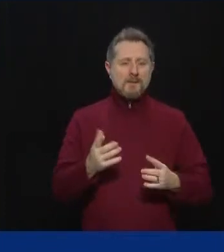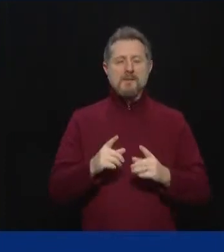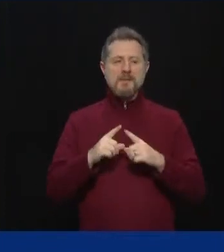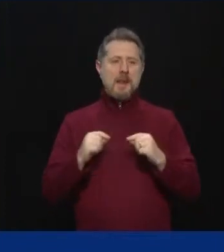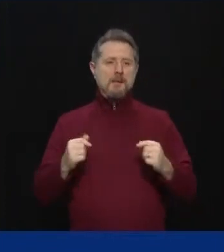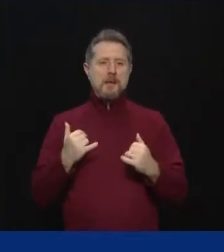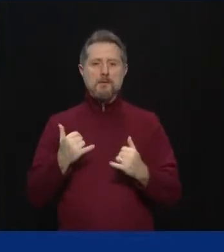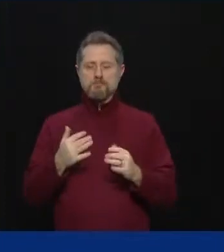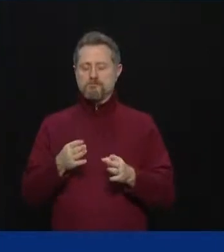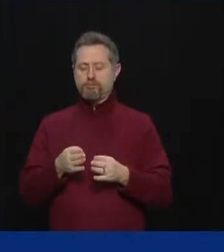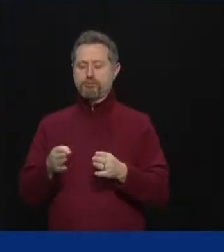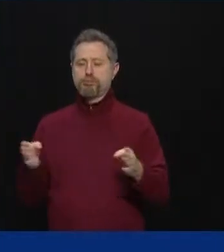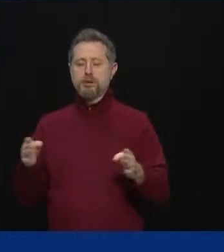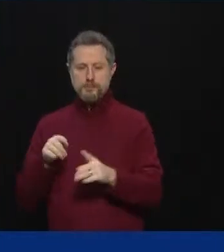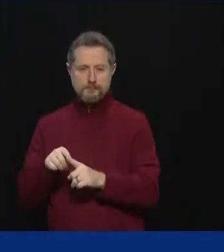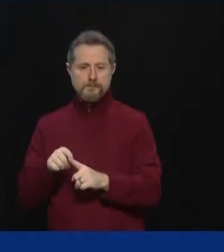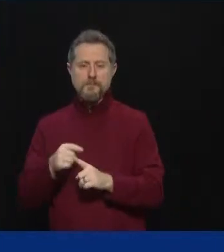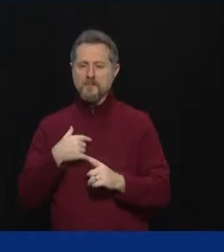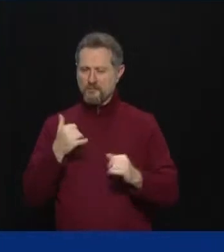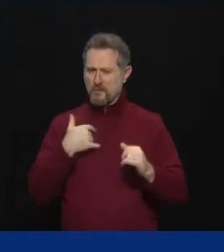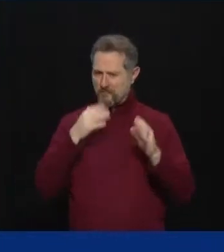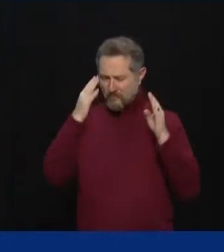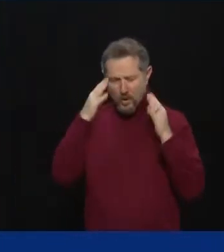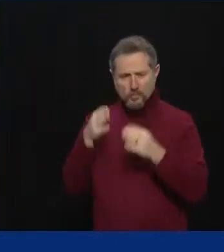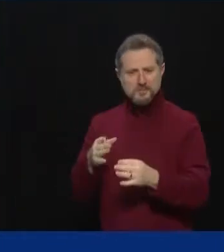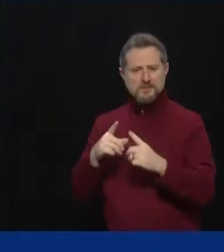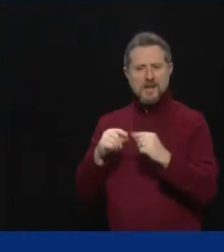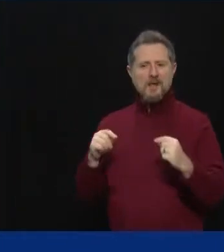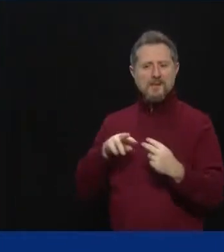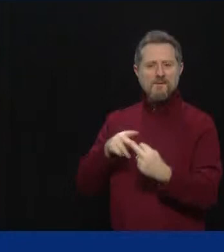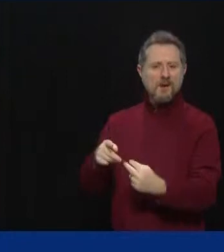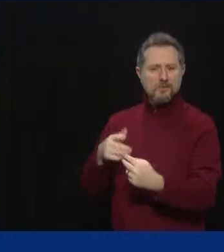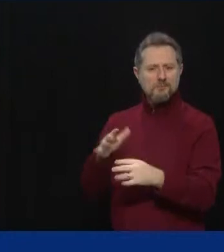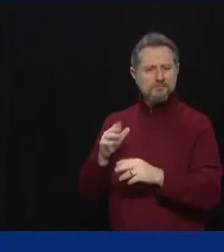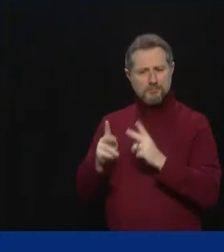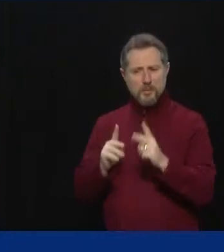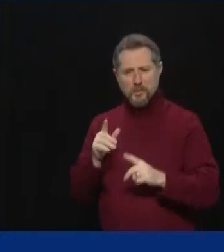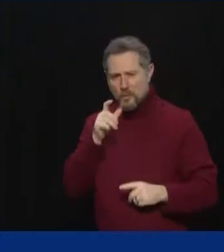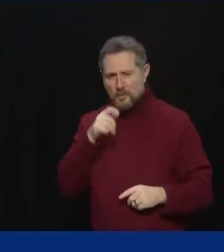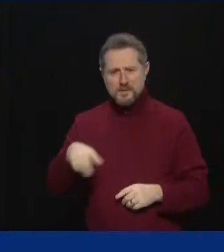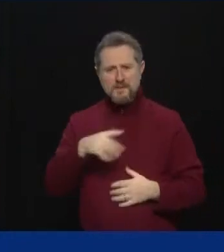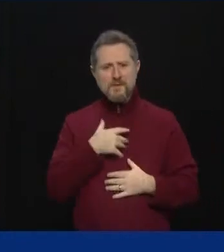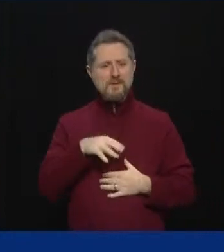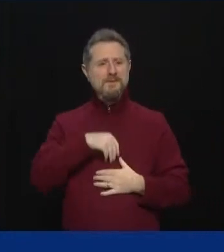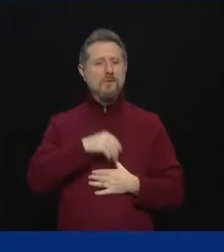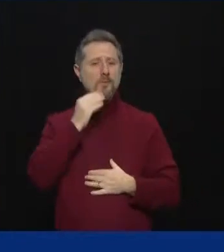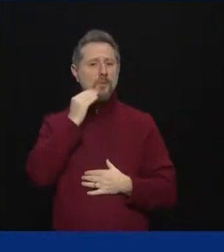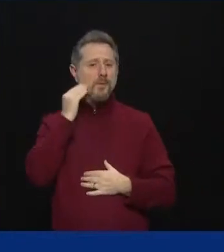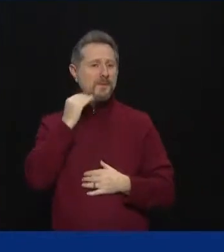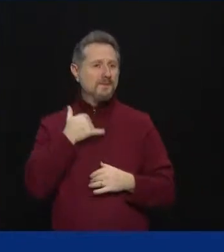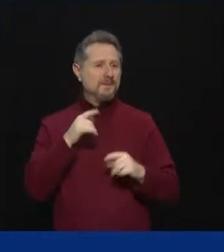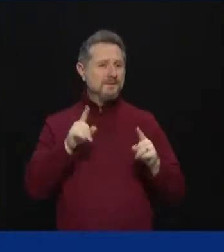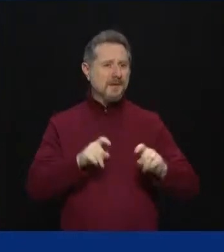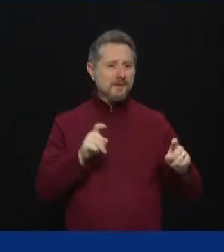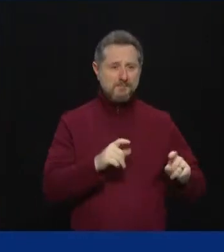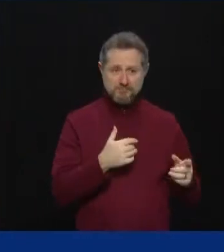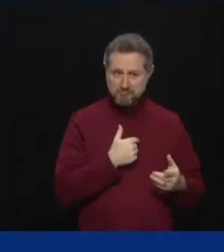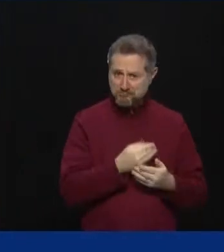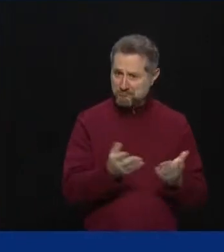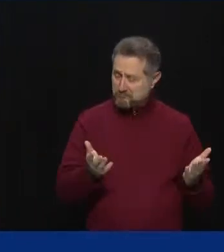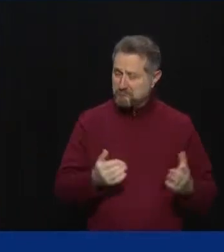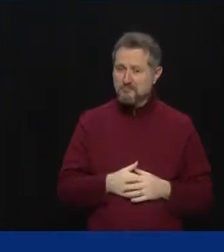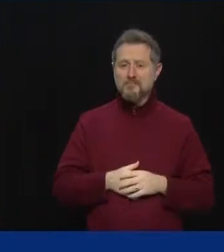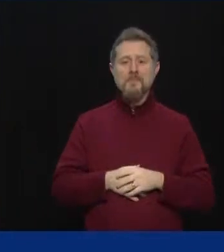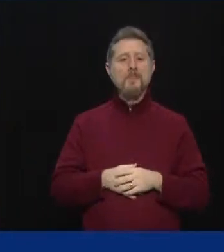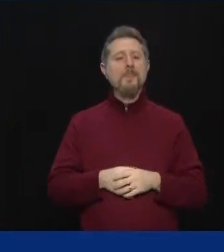are very, very focused on making sure that people have the ability for in-home testing. We're talking about the fact that we want